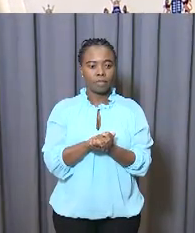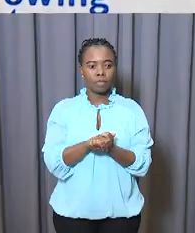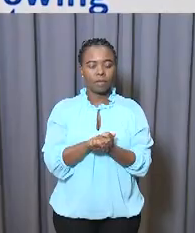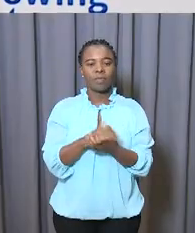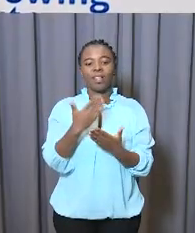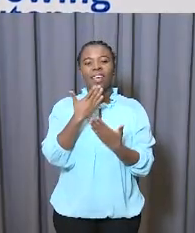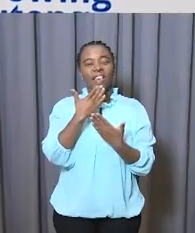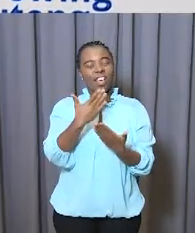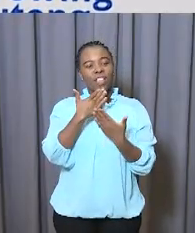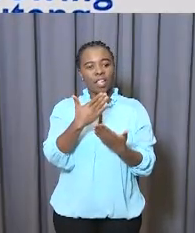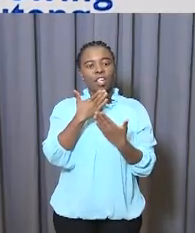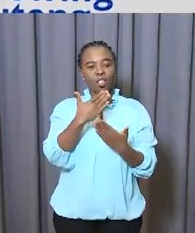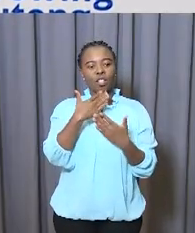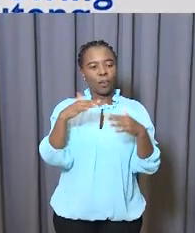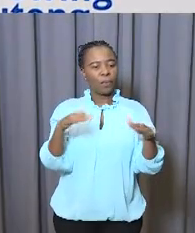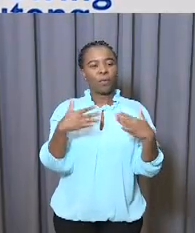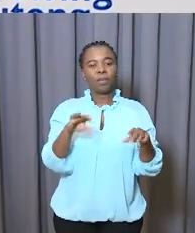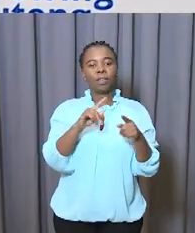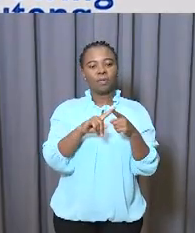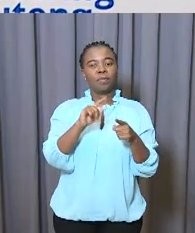Thank you so much, Premier. Thank you so much, Tao.